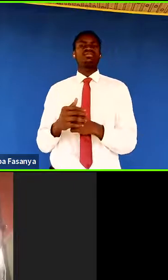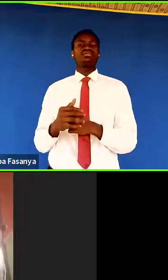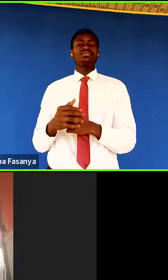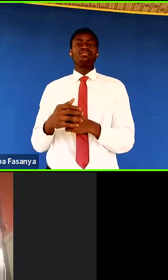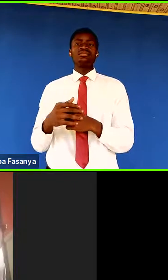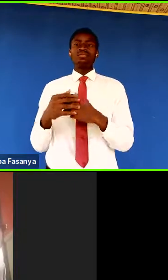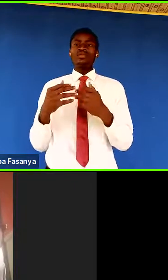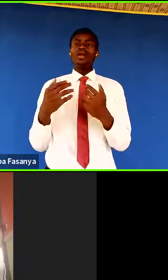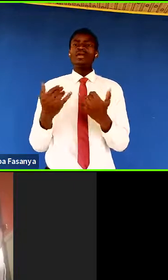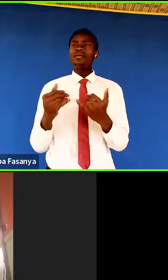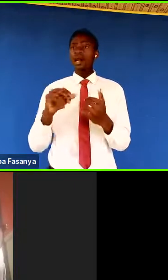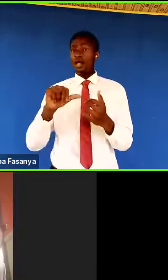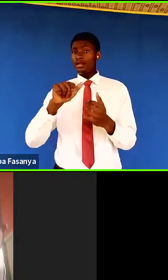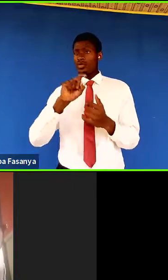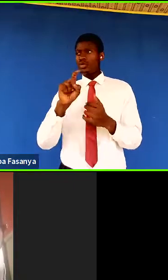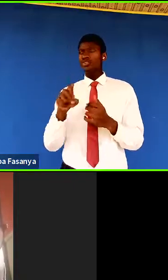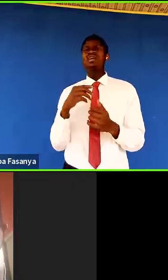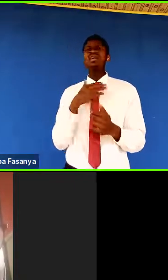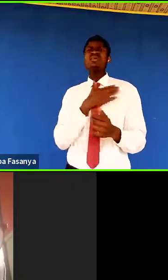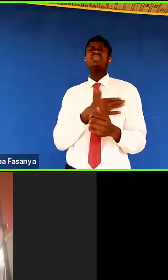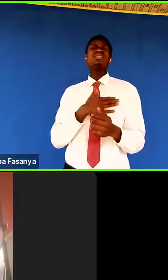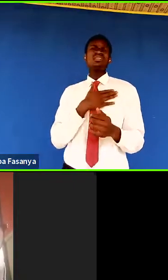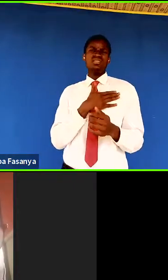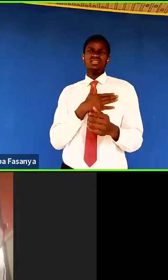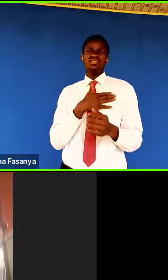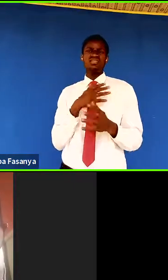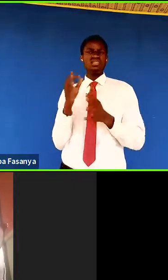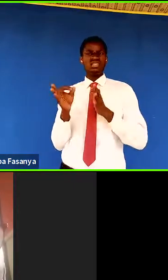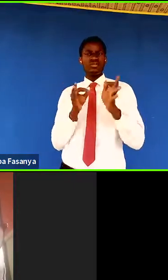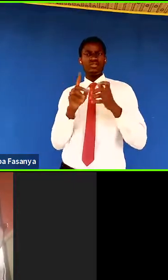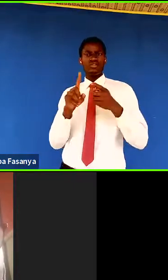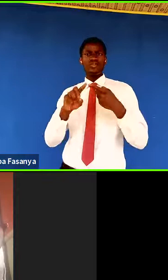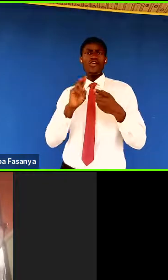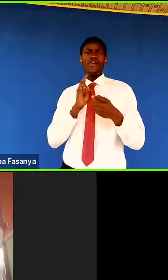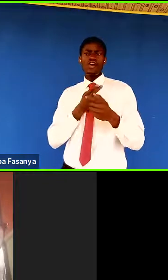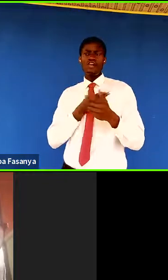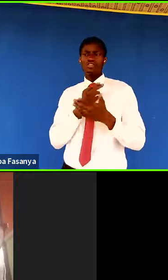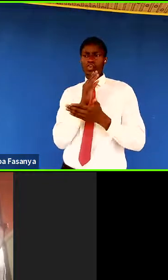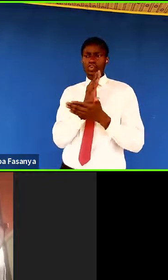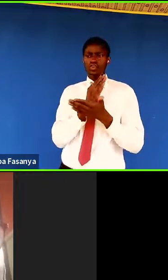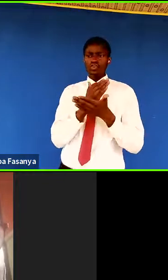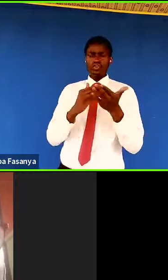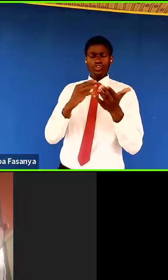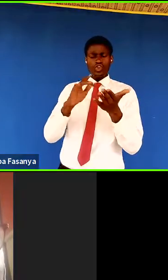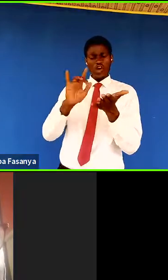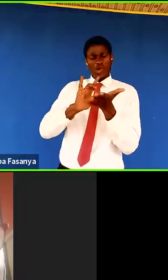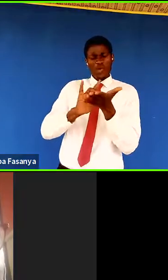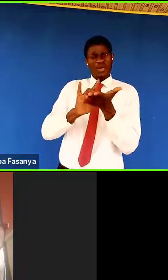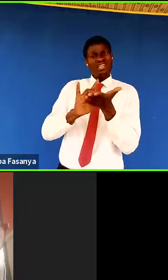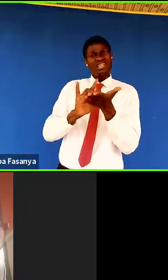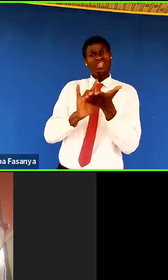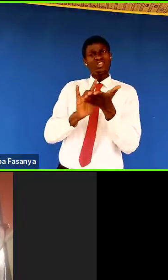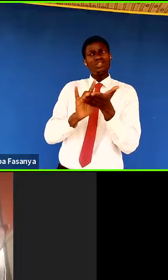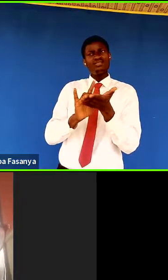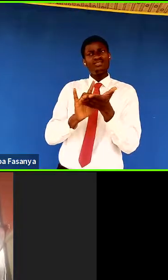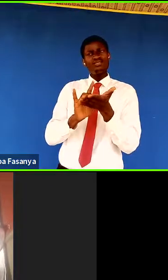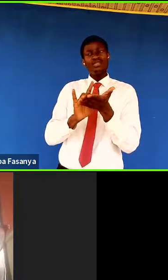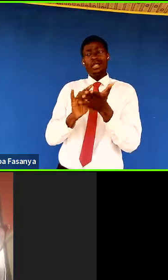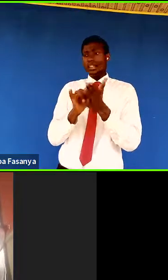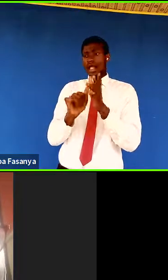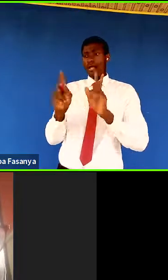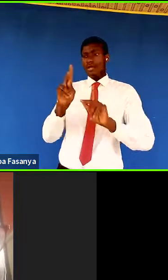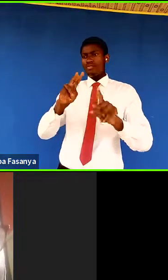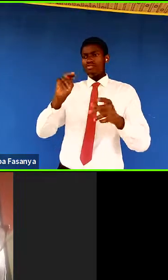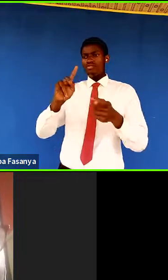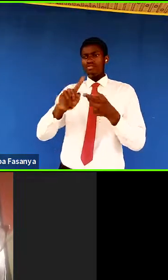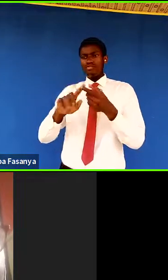J, please can you tell us some of some medications that people should take with caution if